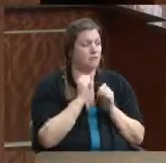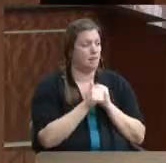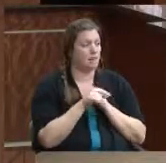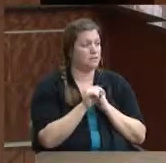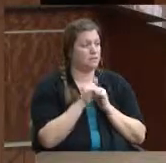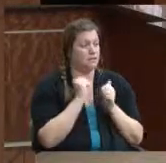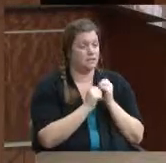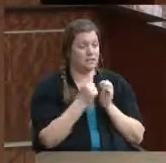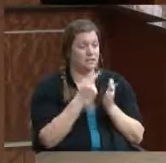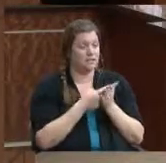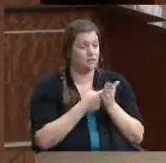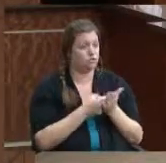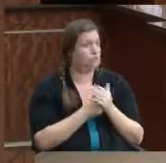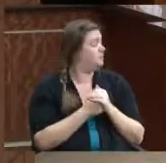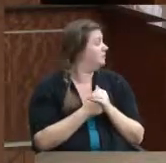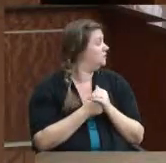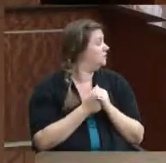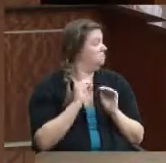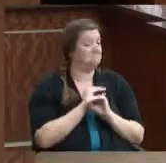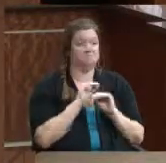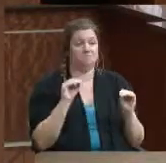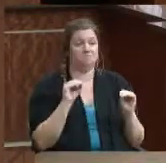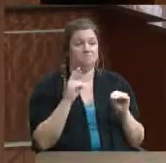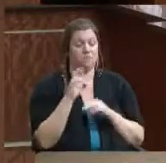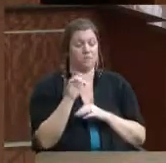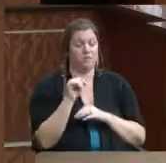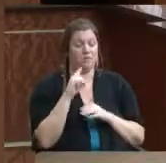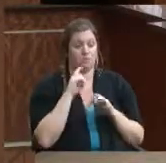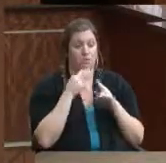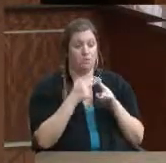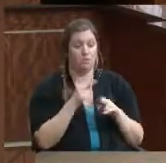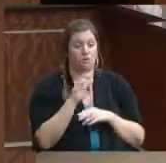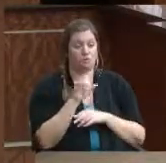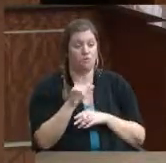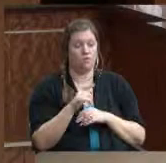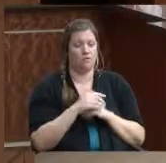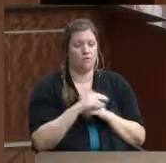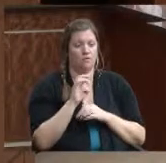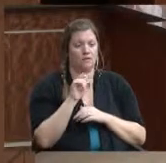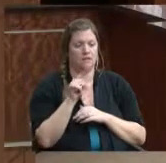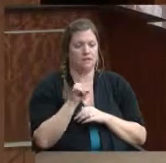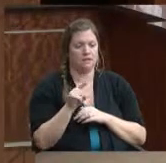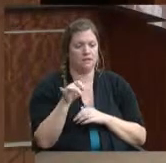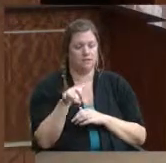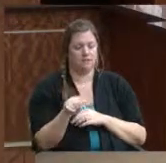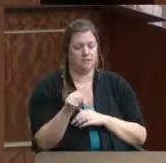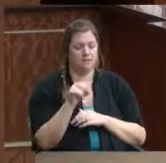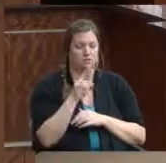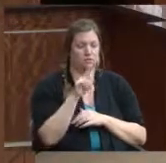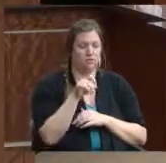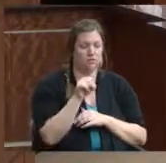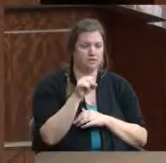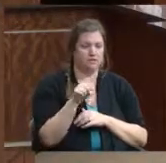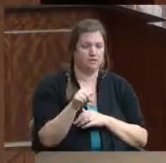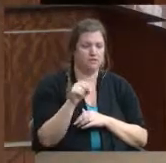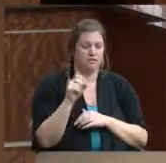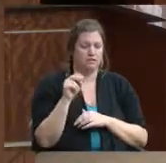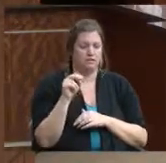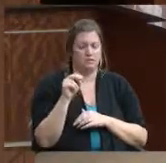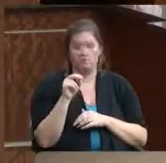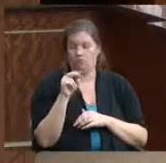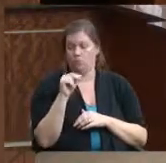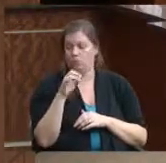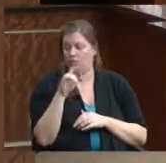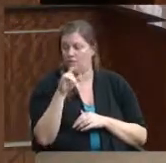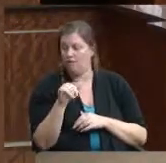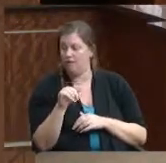Any discussion? Seeing none, Ms. Rao, please call the roll. Mr. Lez? Yes. Mr. Ricks? Yes.